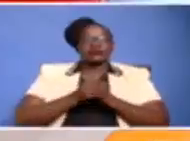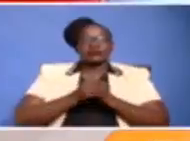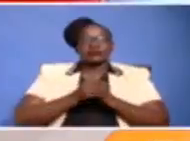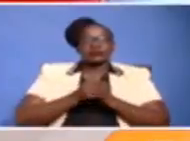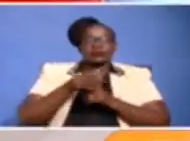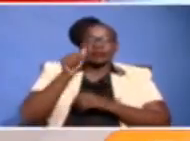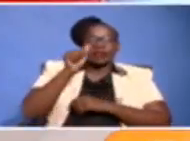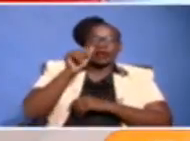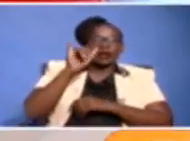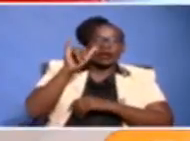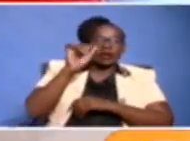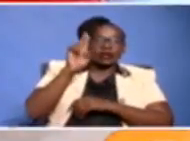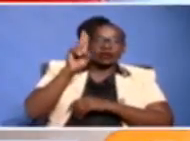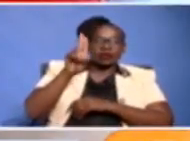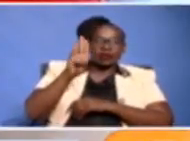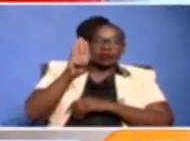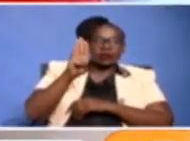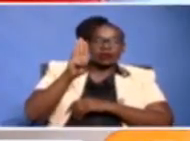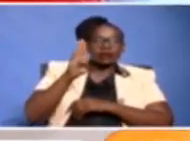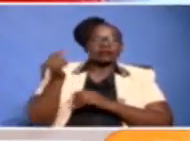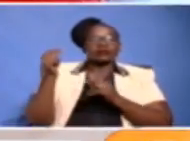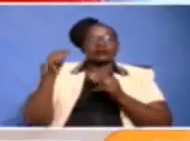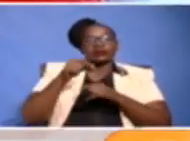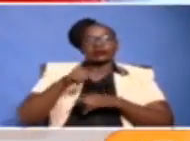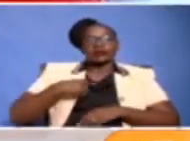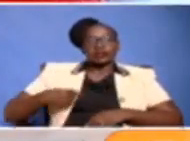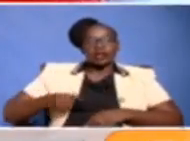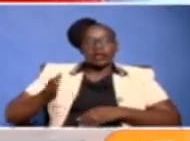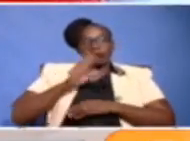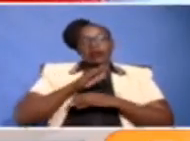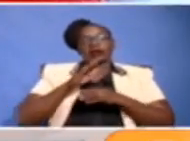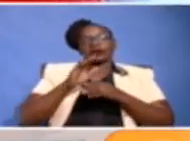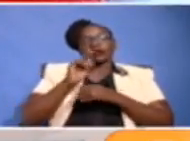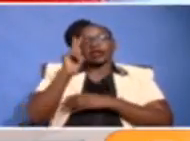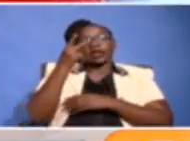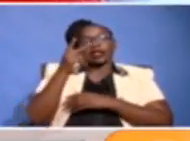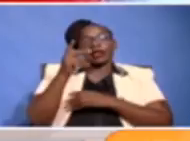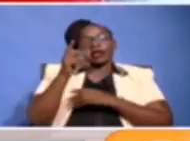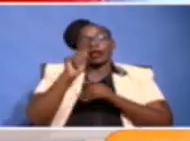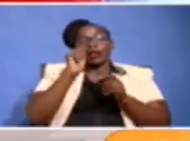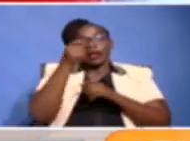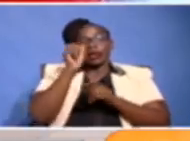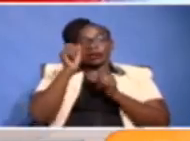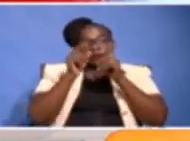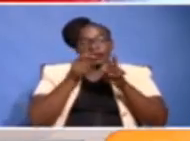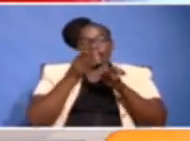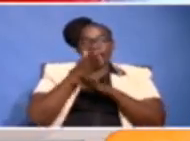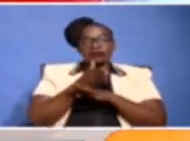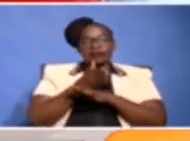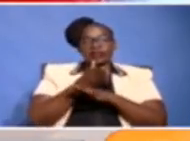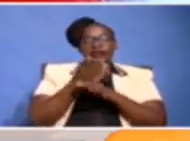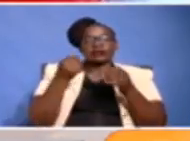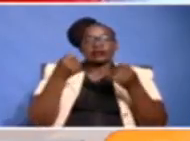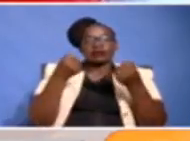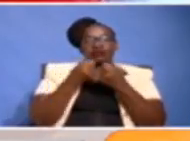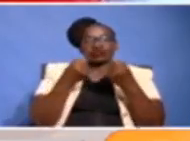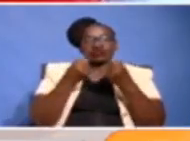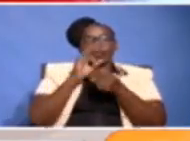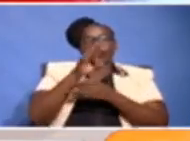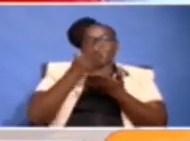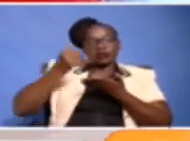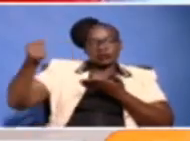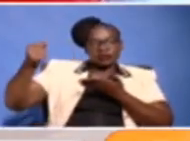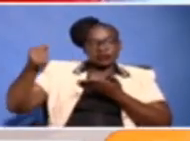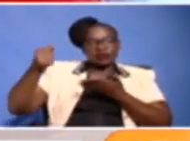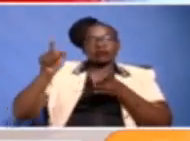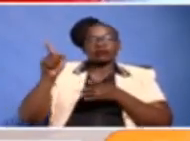Ayub Timbe from Beijing Renhe in China is back in the national football team Harambee Stars after serving a three-match suspension. Timbe is part of a